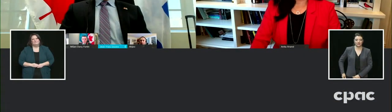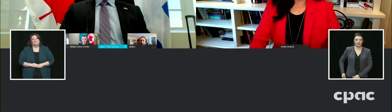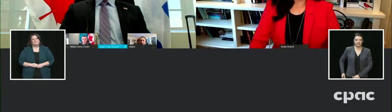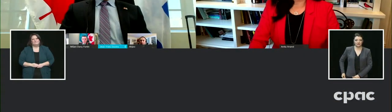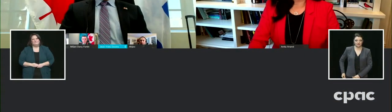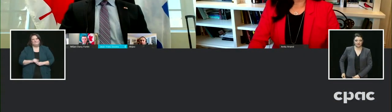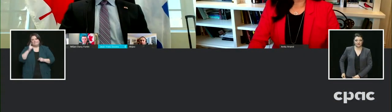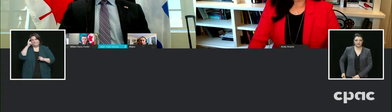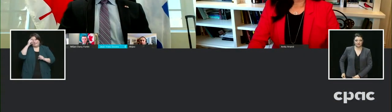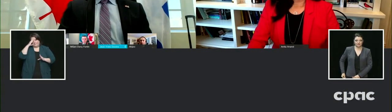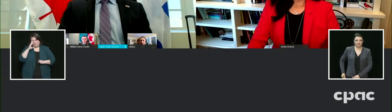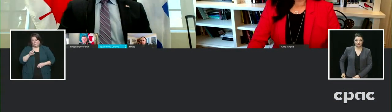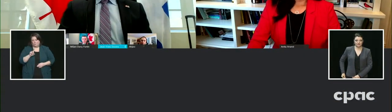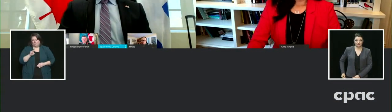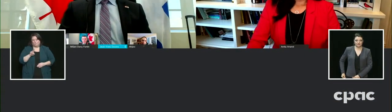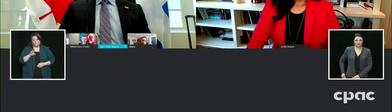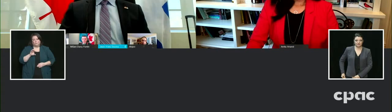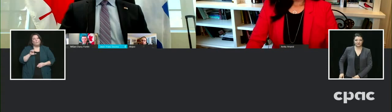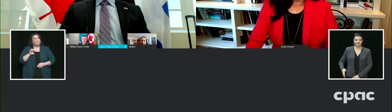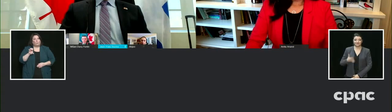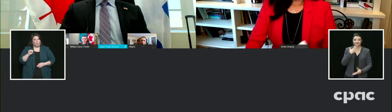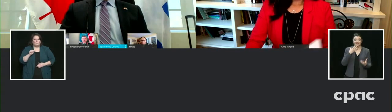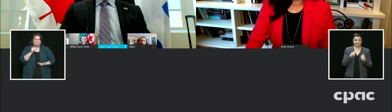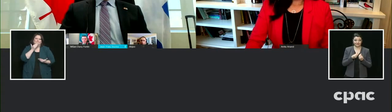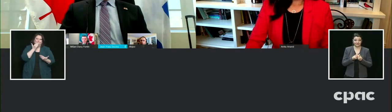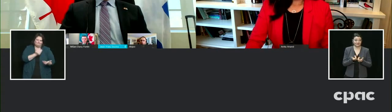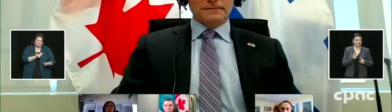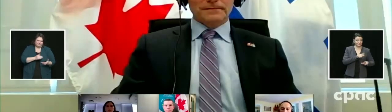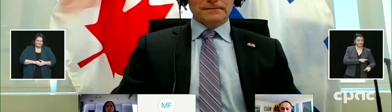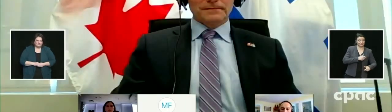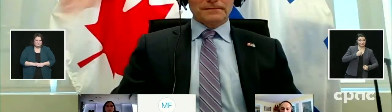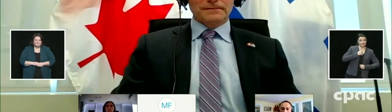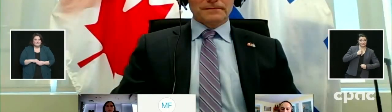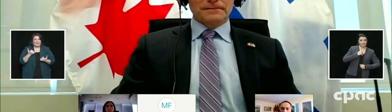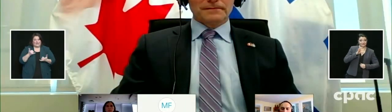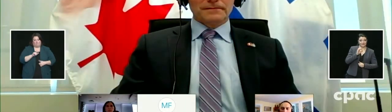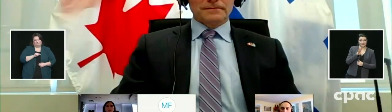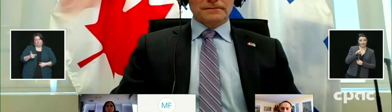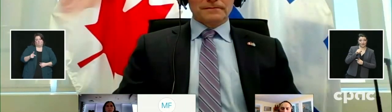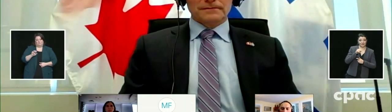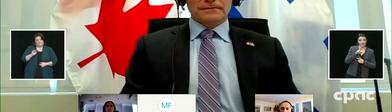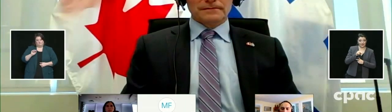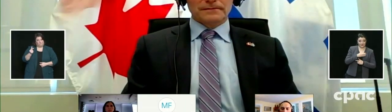Merci beaucoup, Anita. Major-General Fortin?